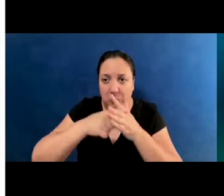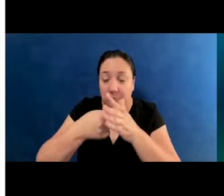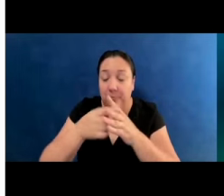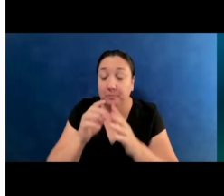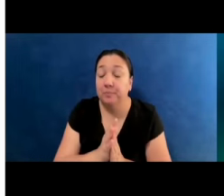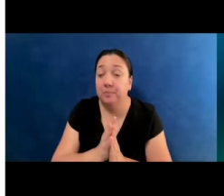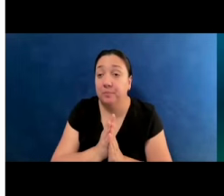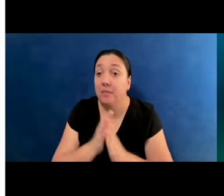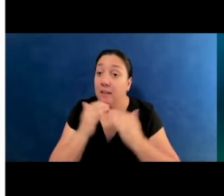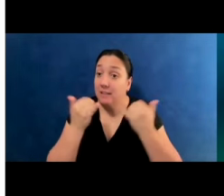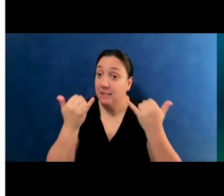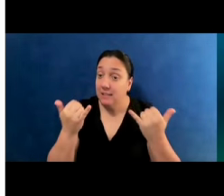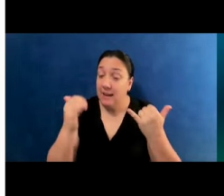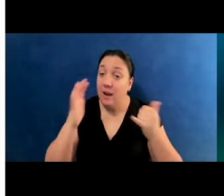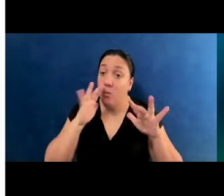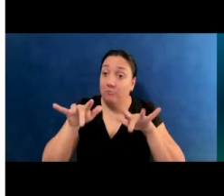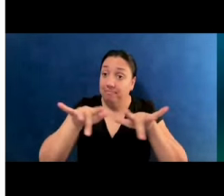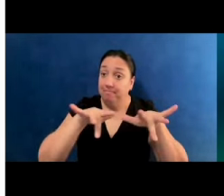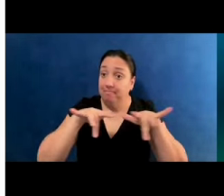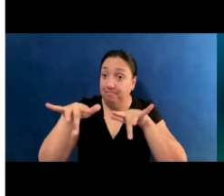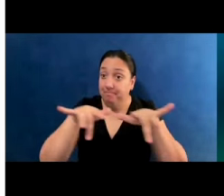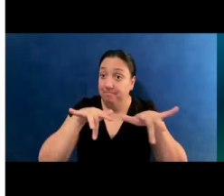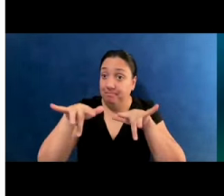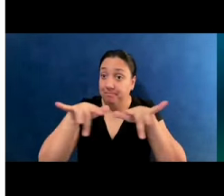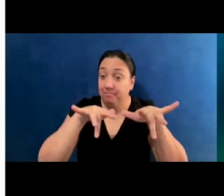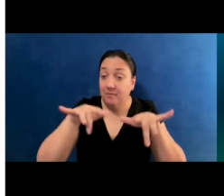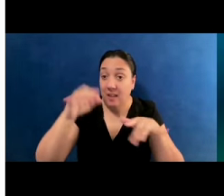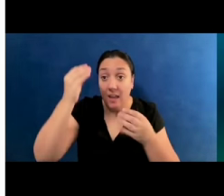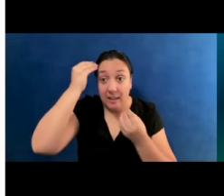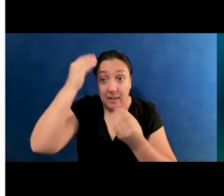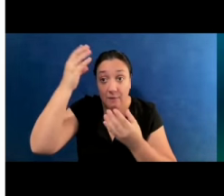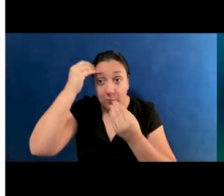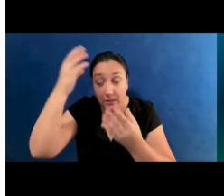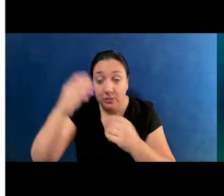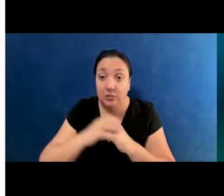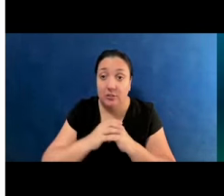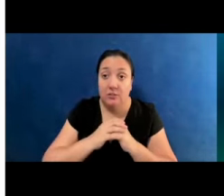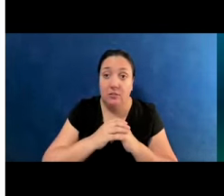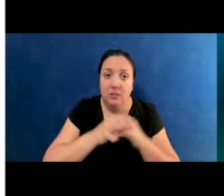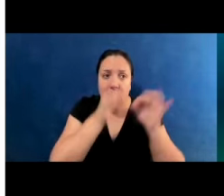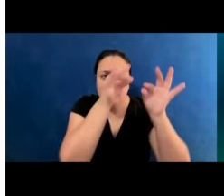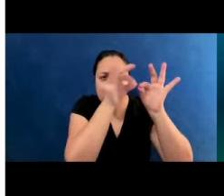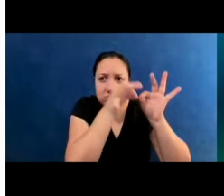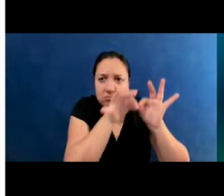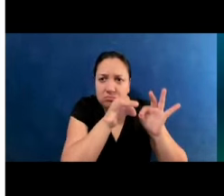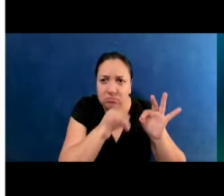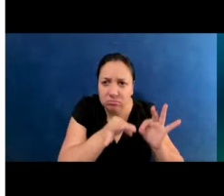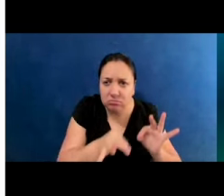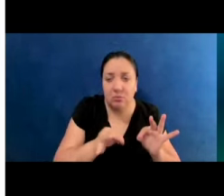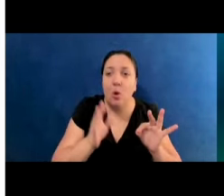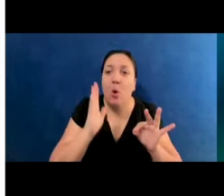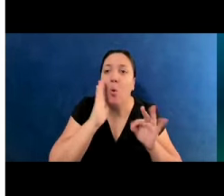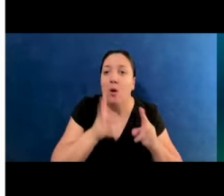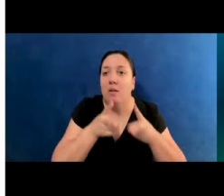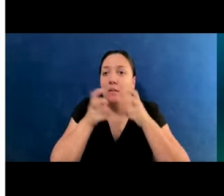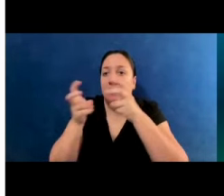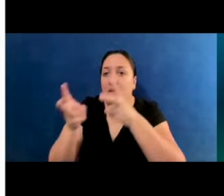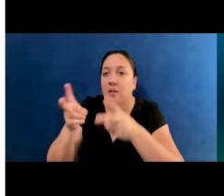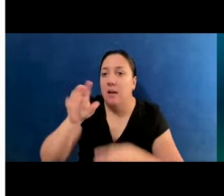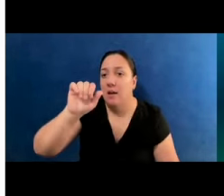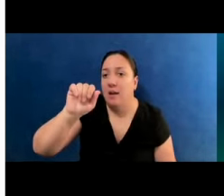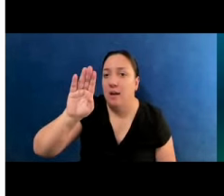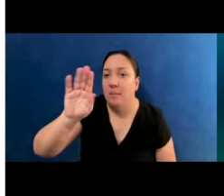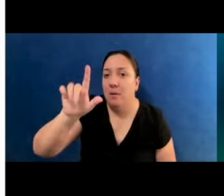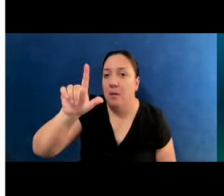Today's webinar is being recorded. The materials, including a transcript, will be placed in the Able